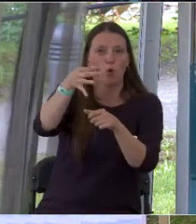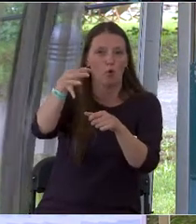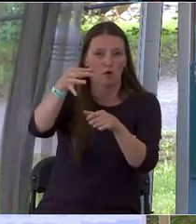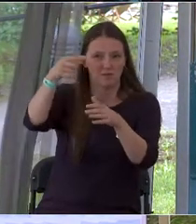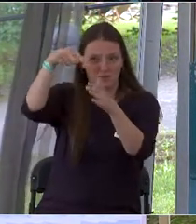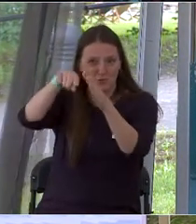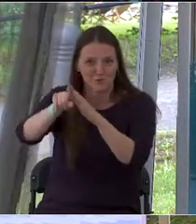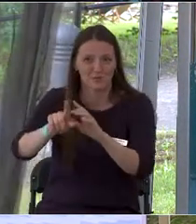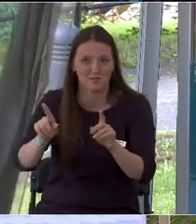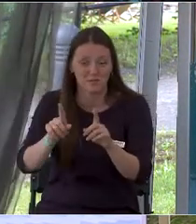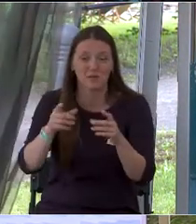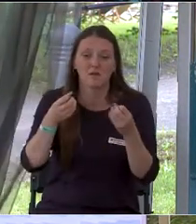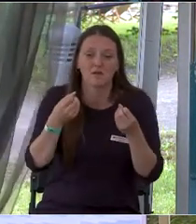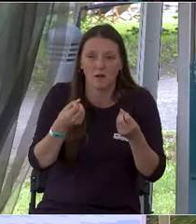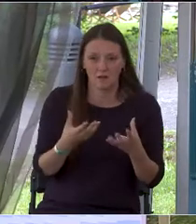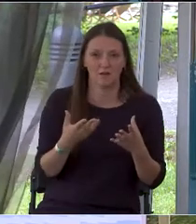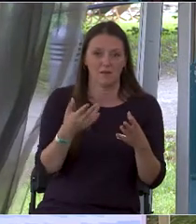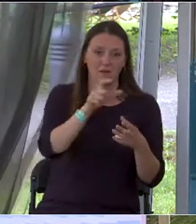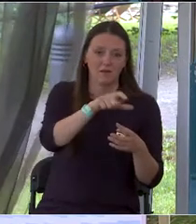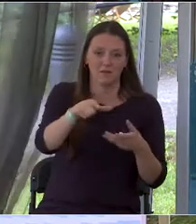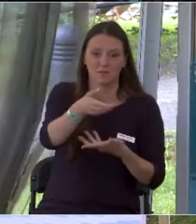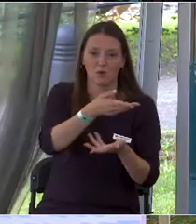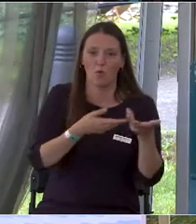boils down to how people interact with each other.